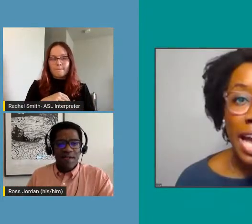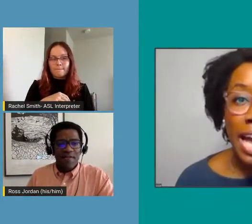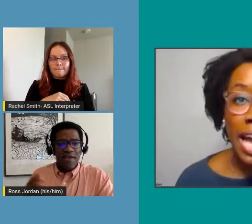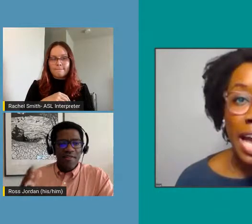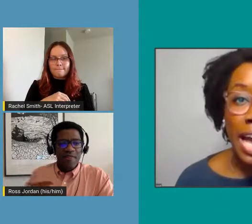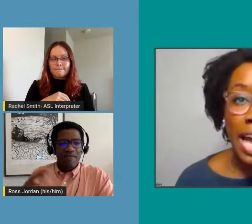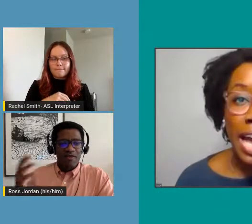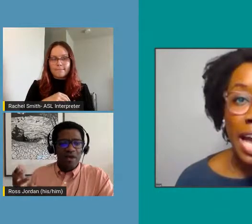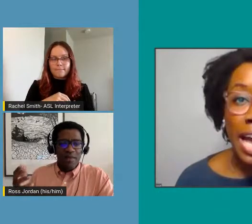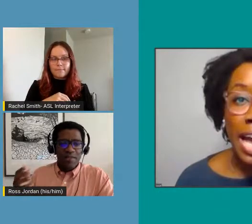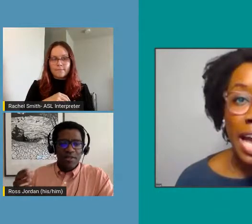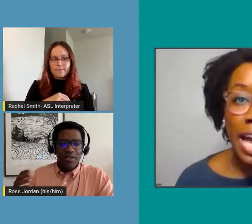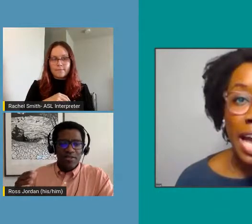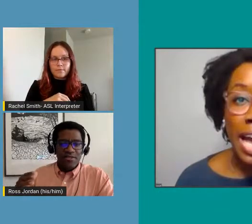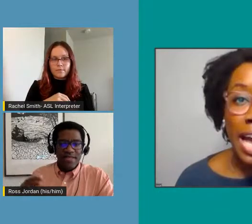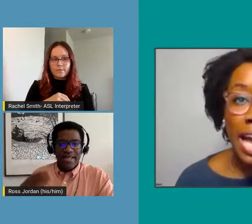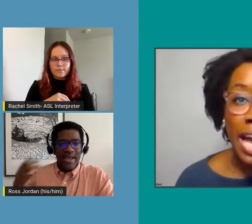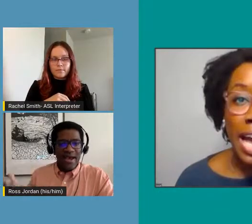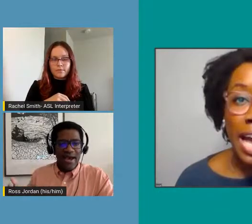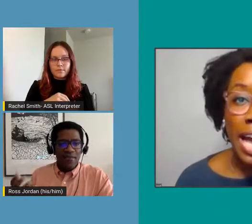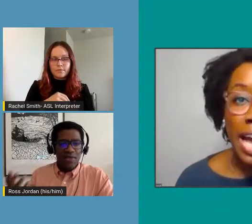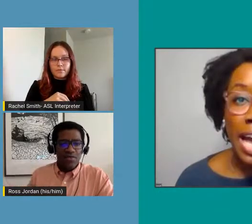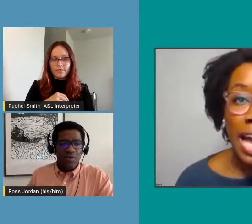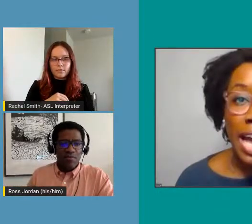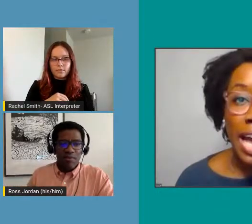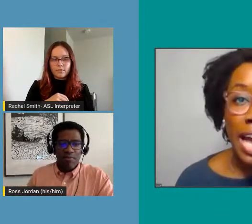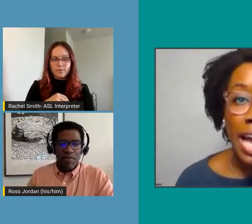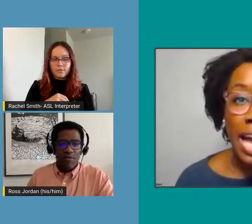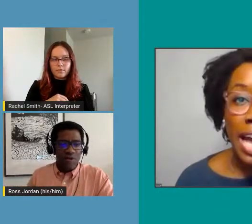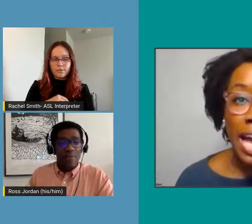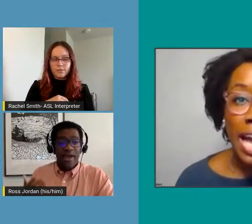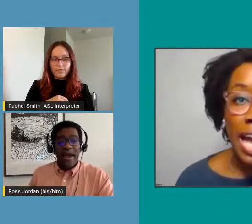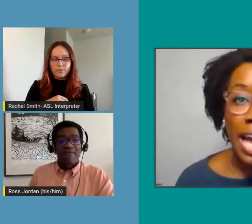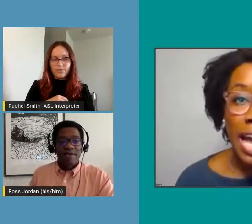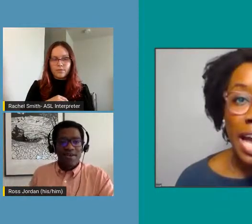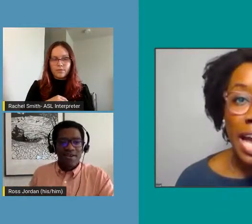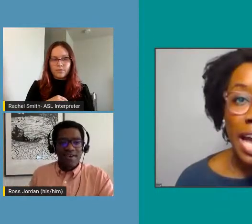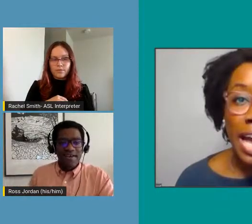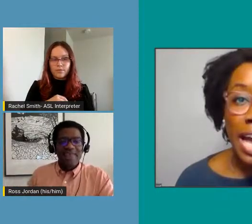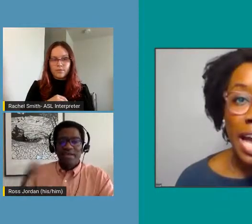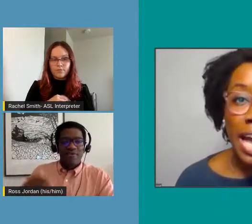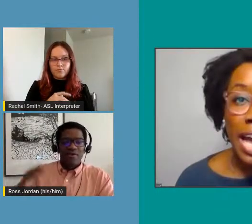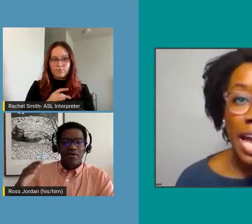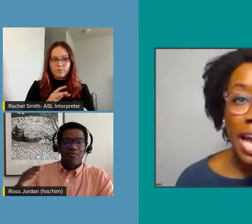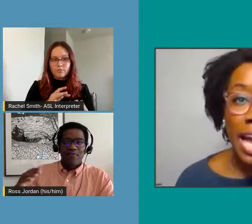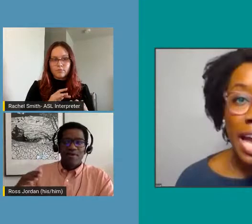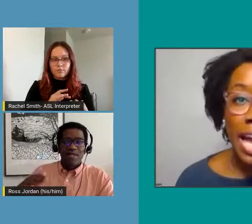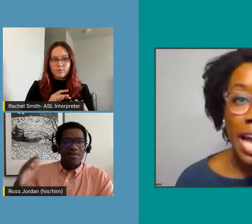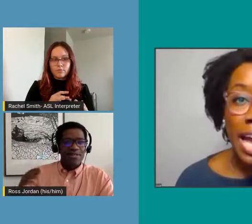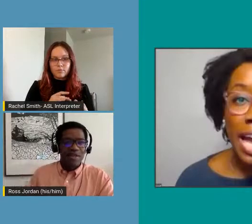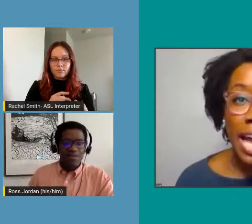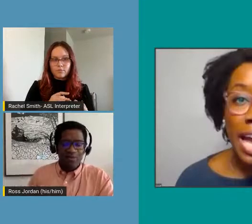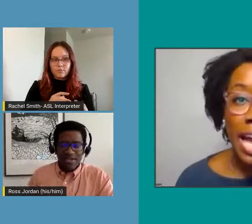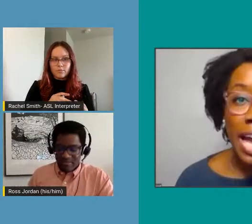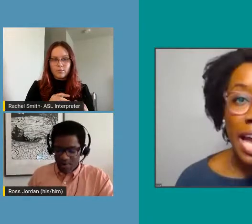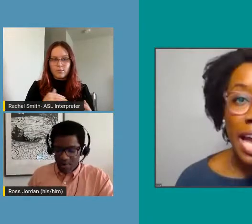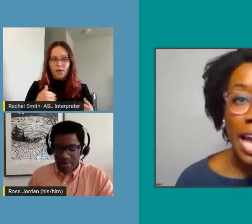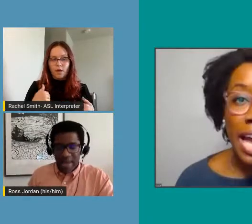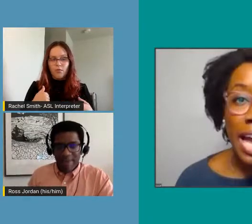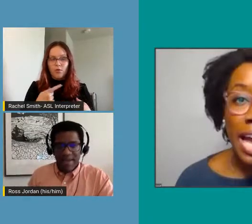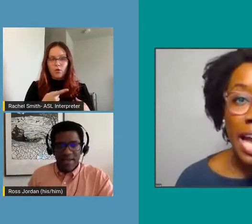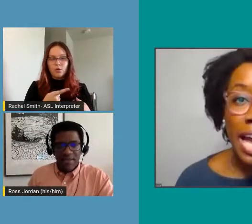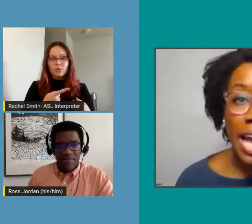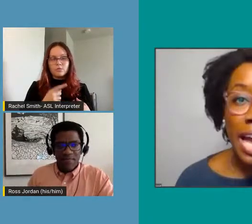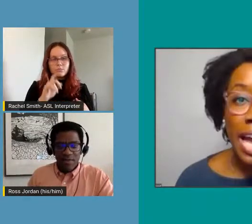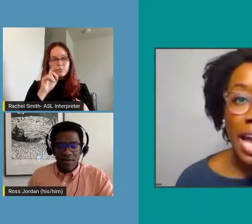and the virtual capabilities that they had and brought to our programs, we were able to have her, even given her limited schedule because of her